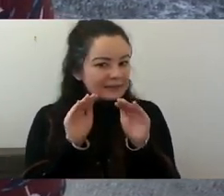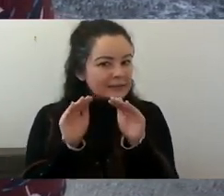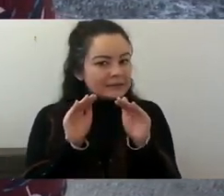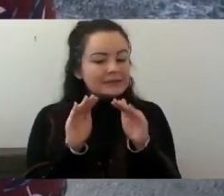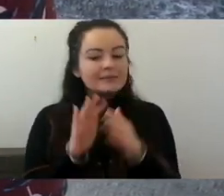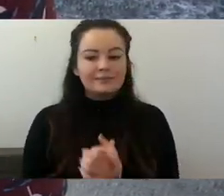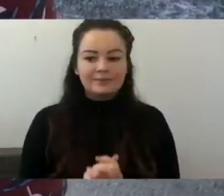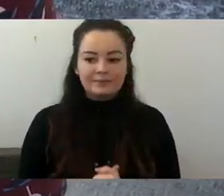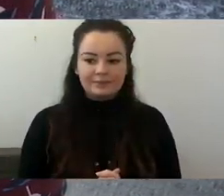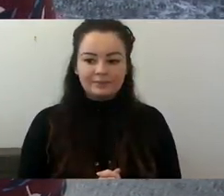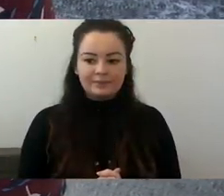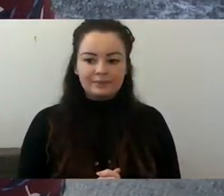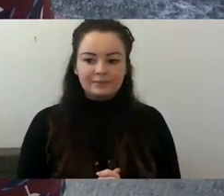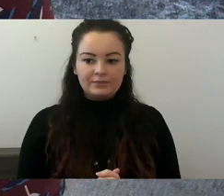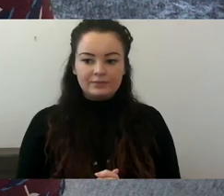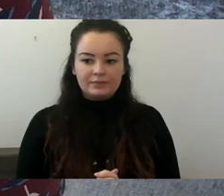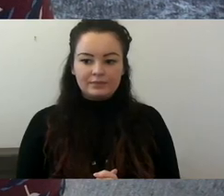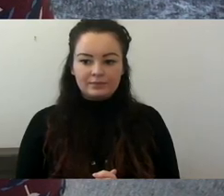bit